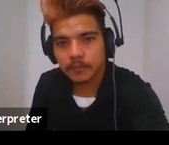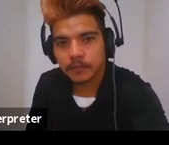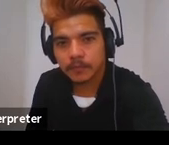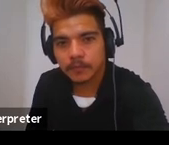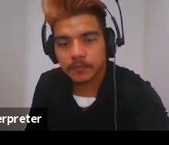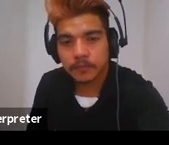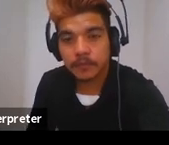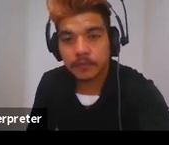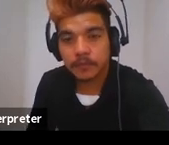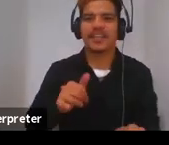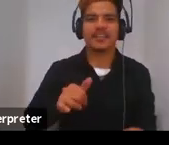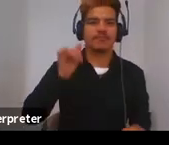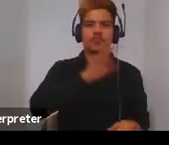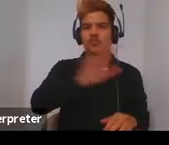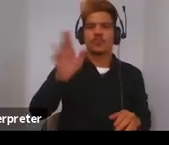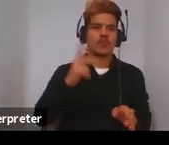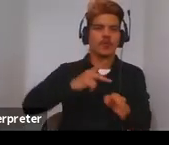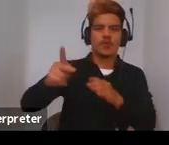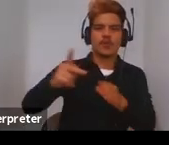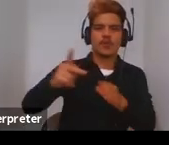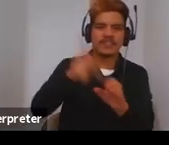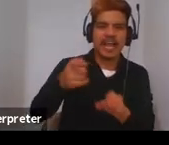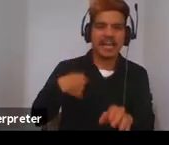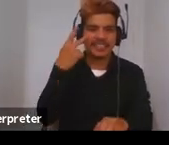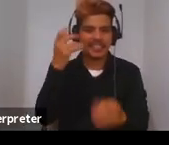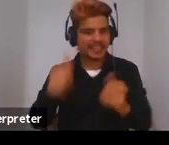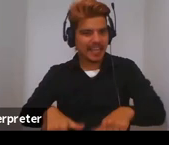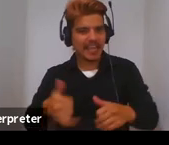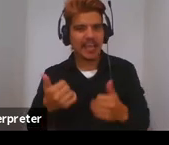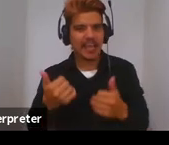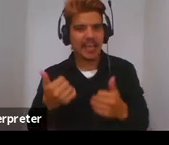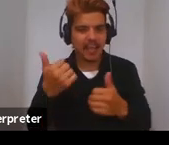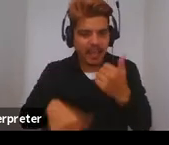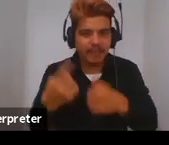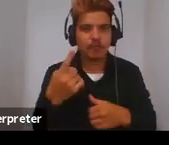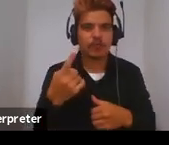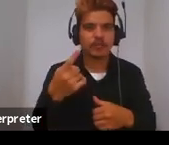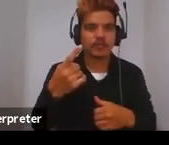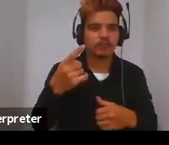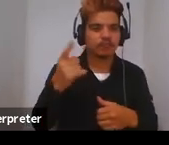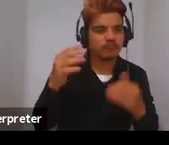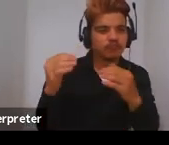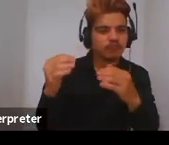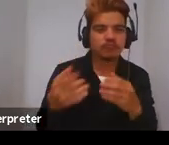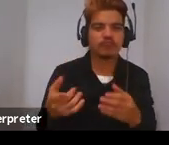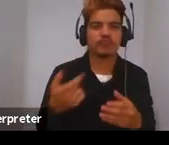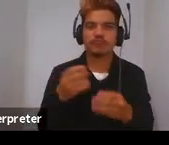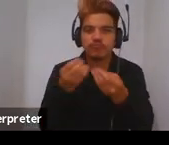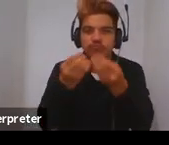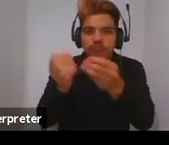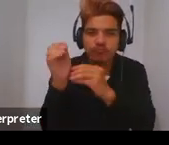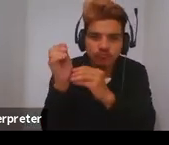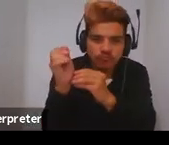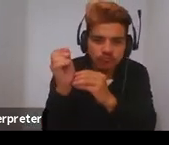Thanks. You all are pros on participating. I see that everyone's picking their amount. I'm going to give folks just a few more